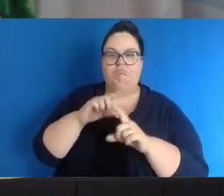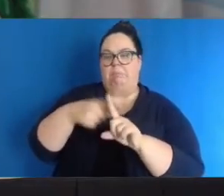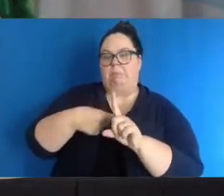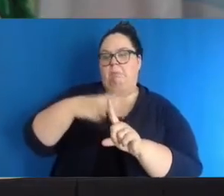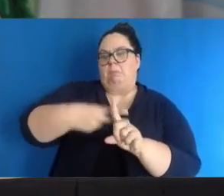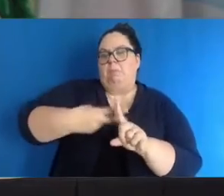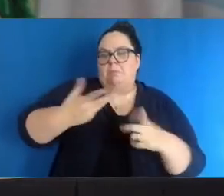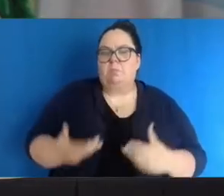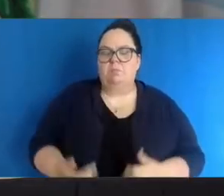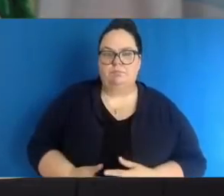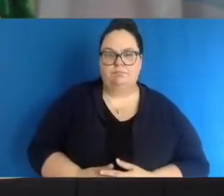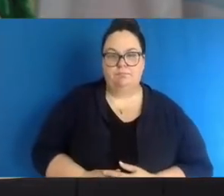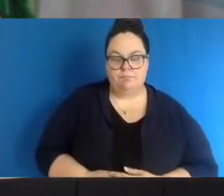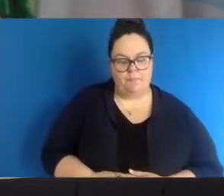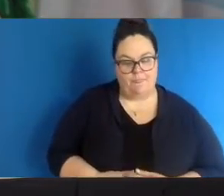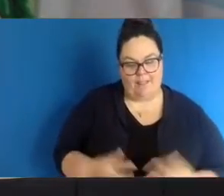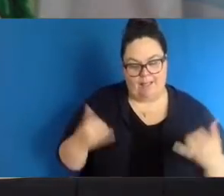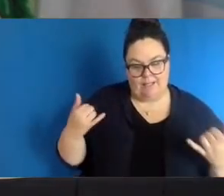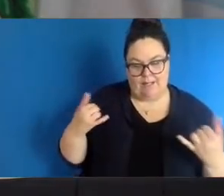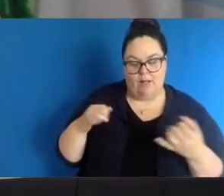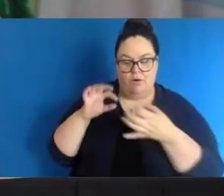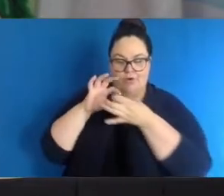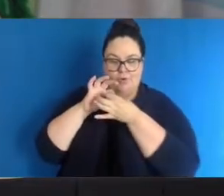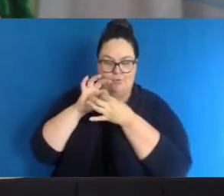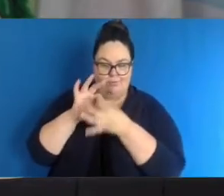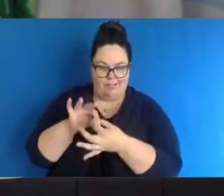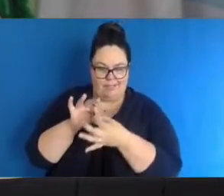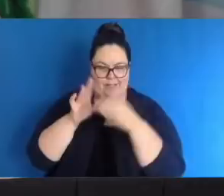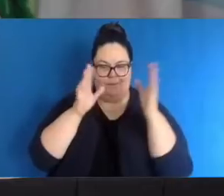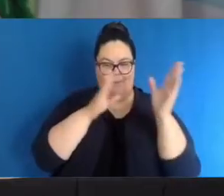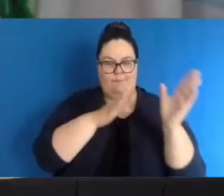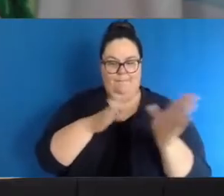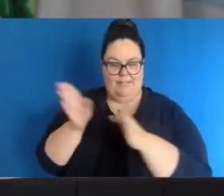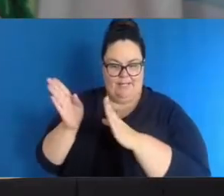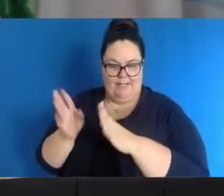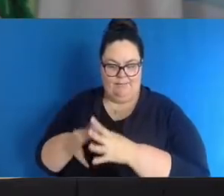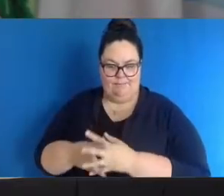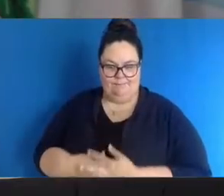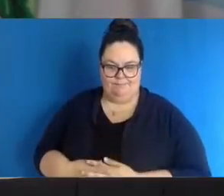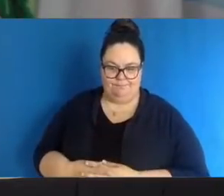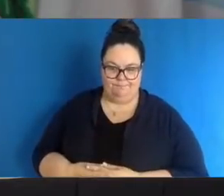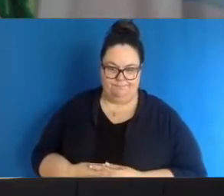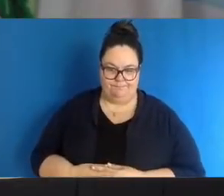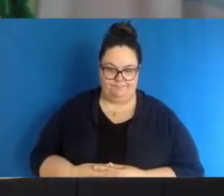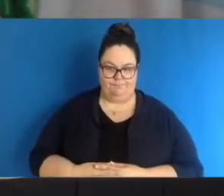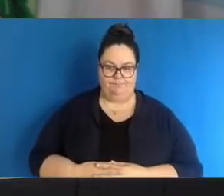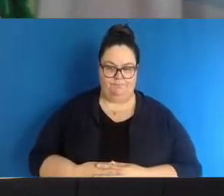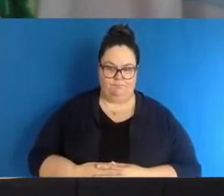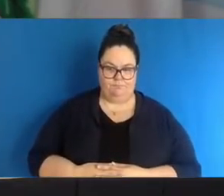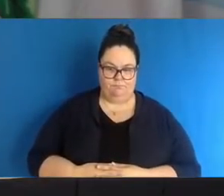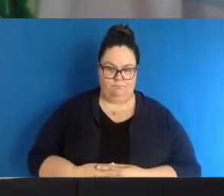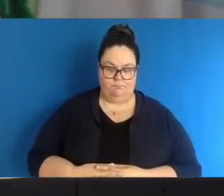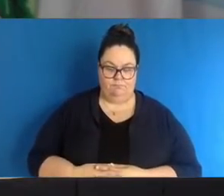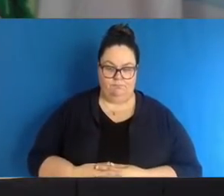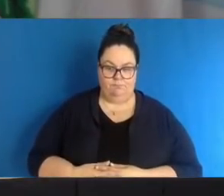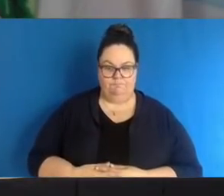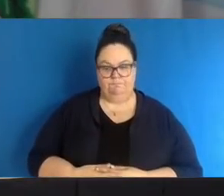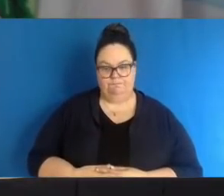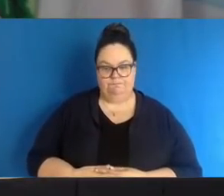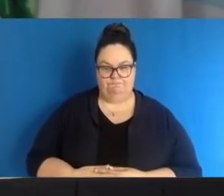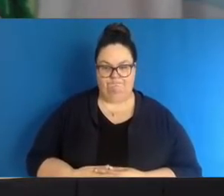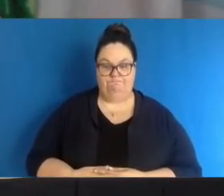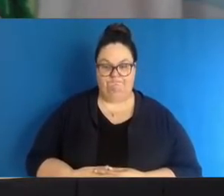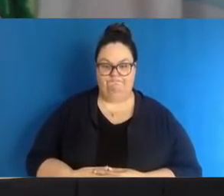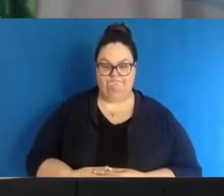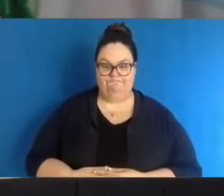ahead. With regards to the plan, most certainly I have such a